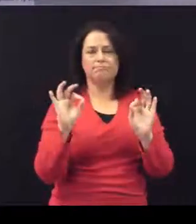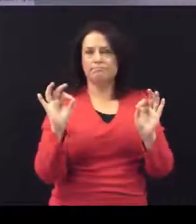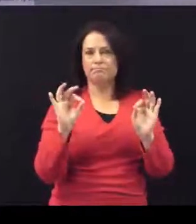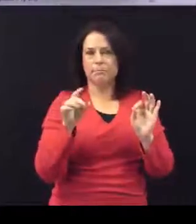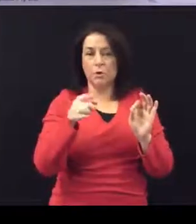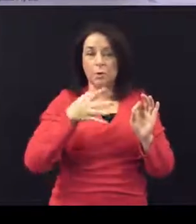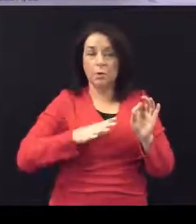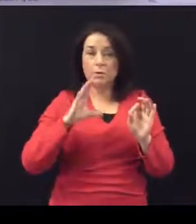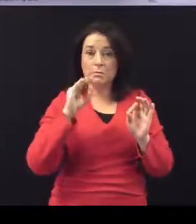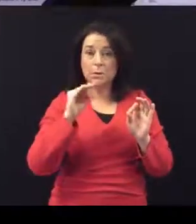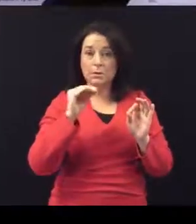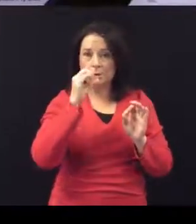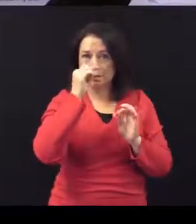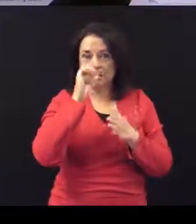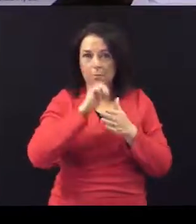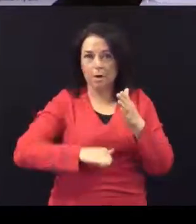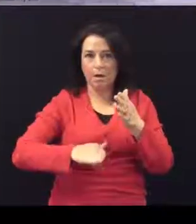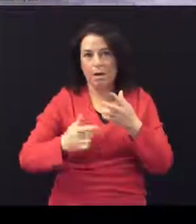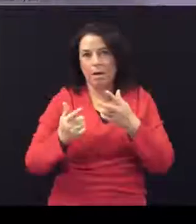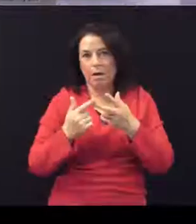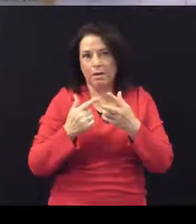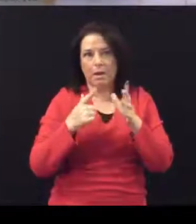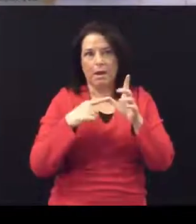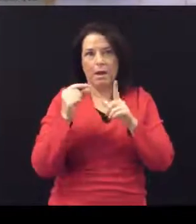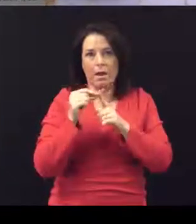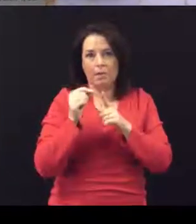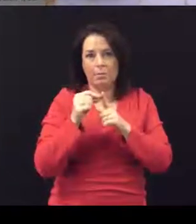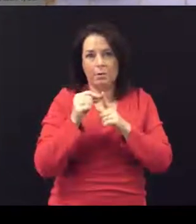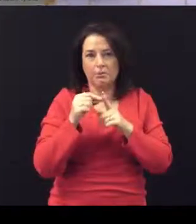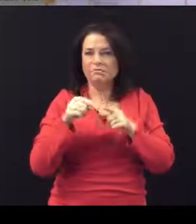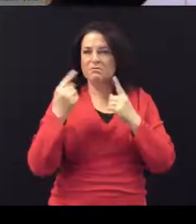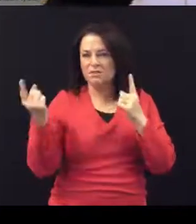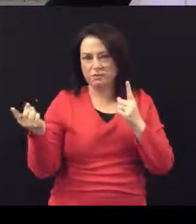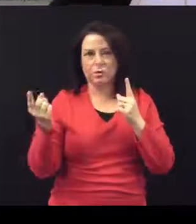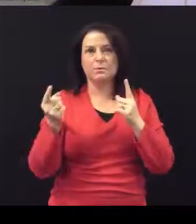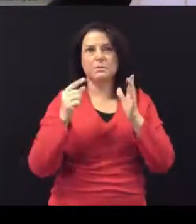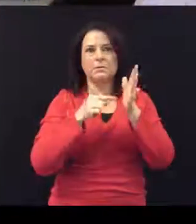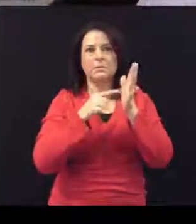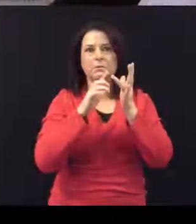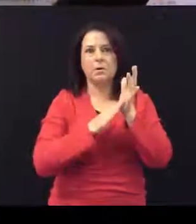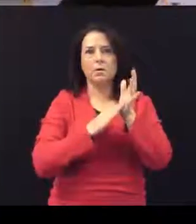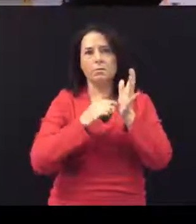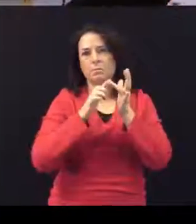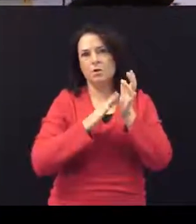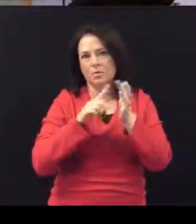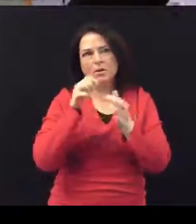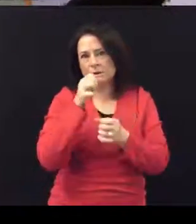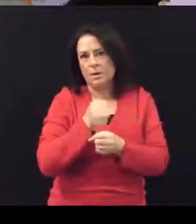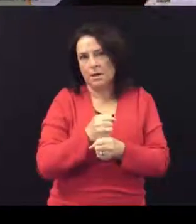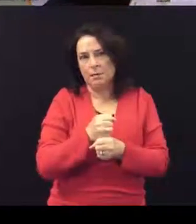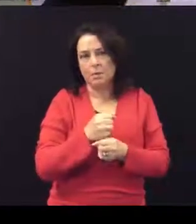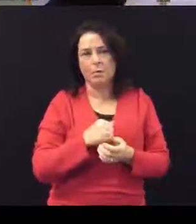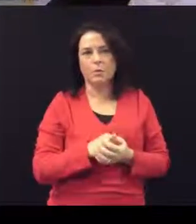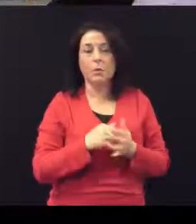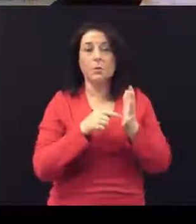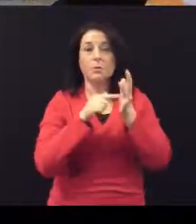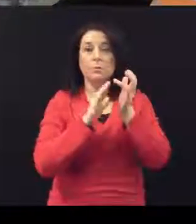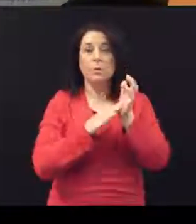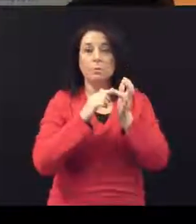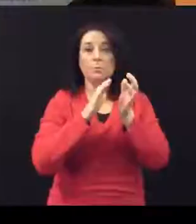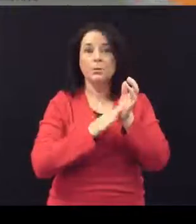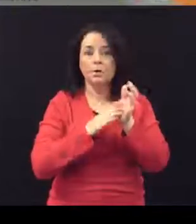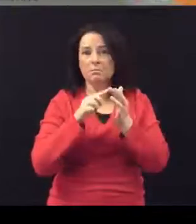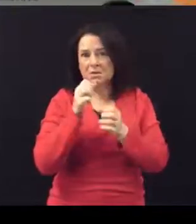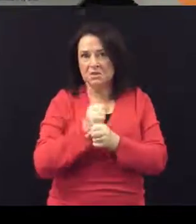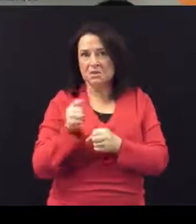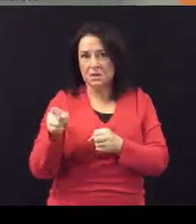TomTom. The third-party apps also have the advantage of not requiring an active internet connection, as their maps are stored locally on